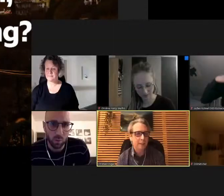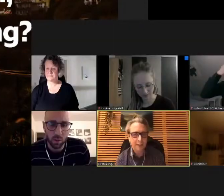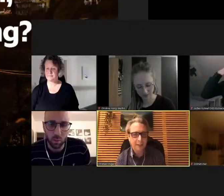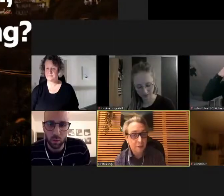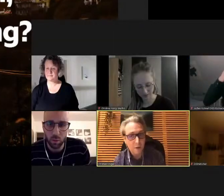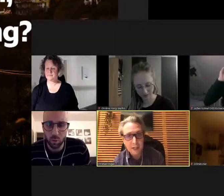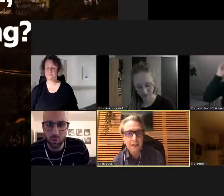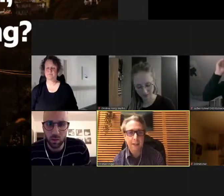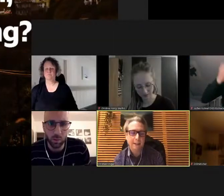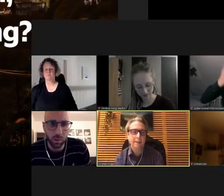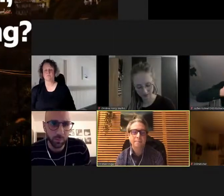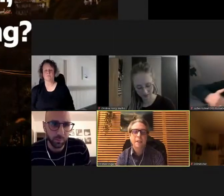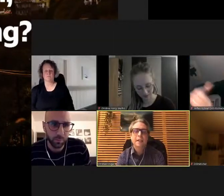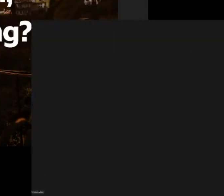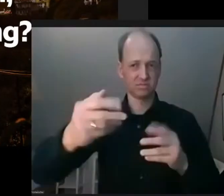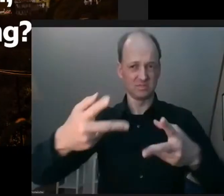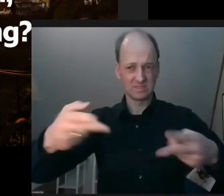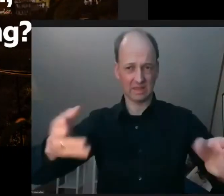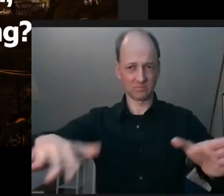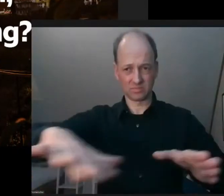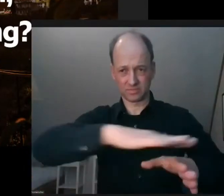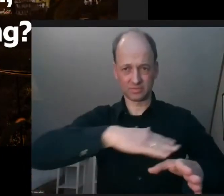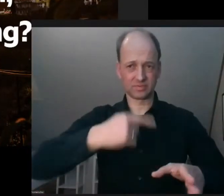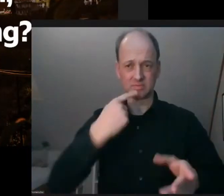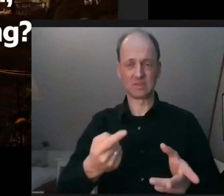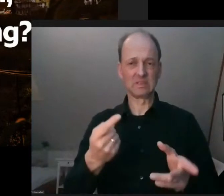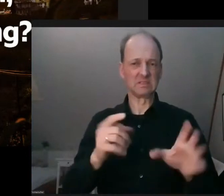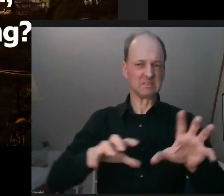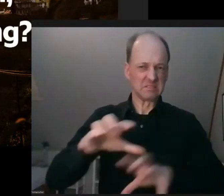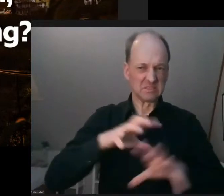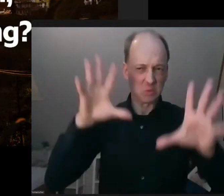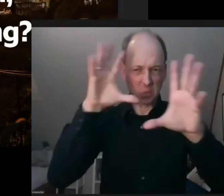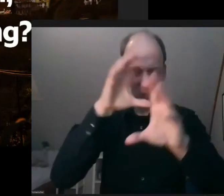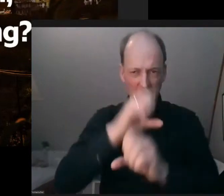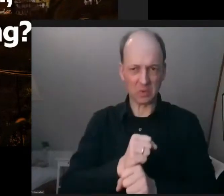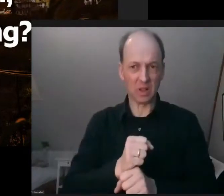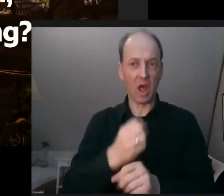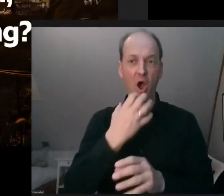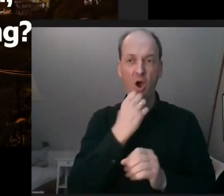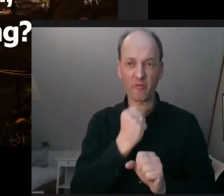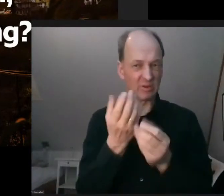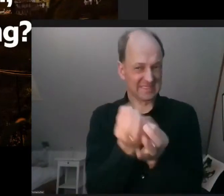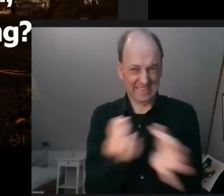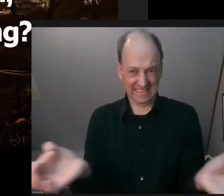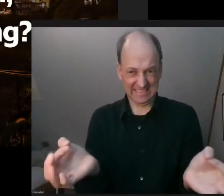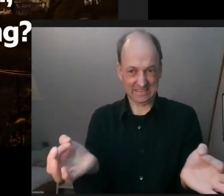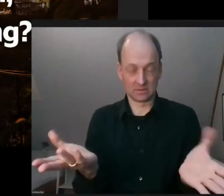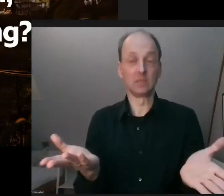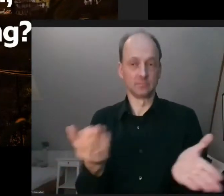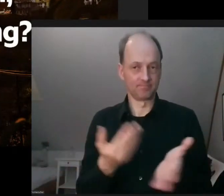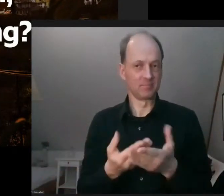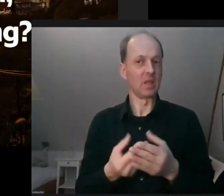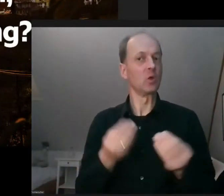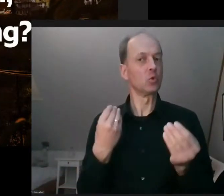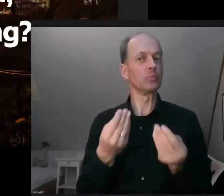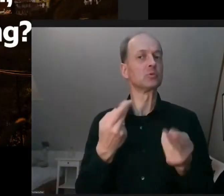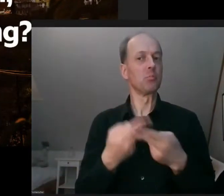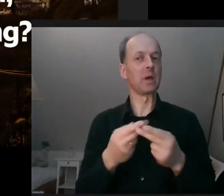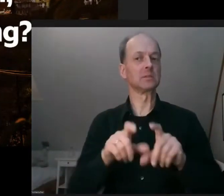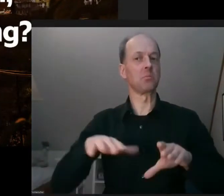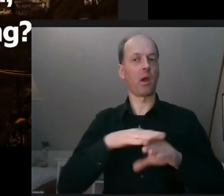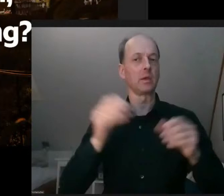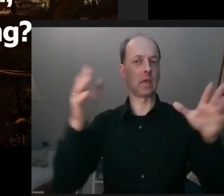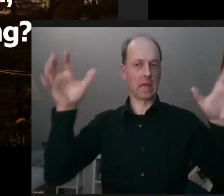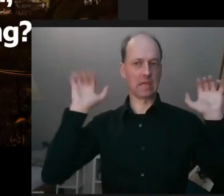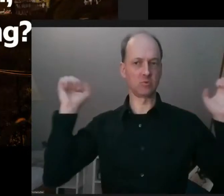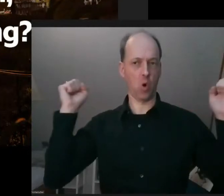people remember, which is very eye-catching. So the question, can I really show a sinister future scenario without any hope? This is something,